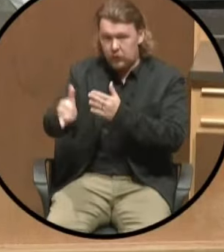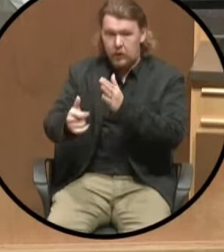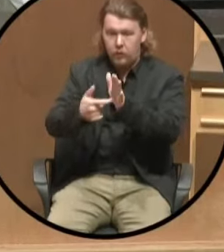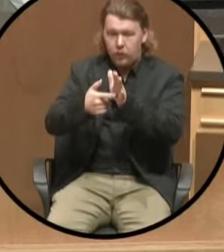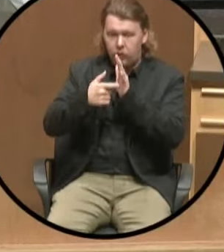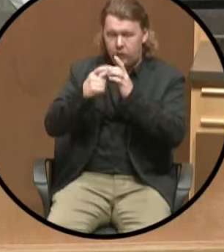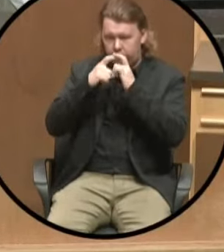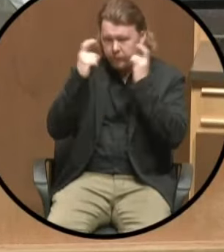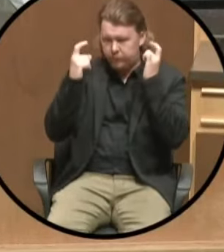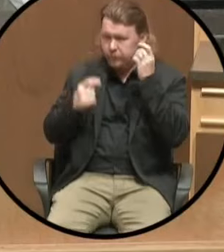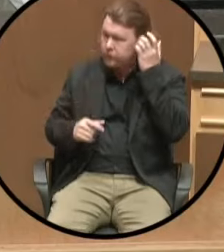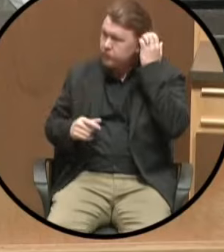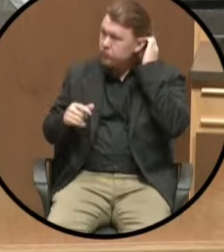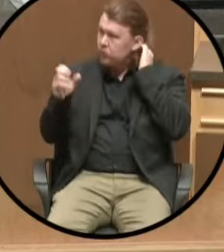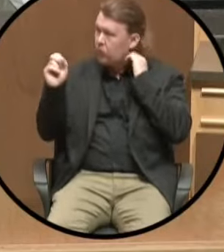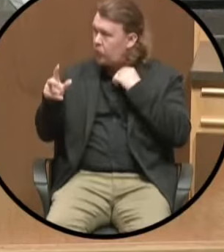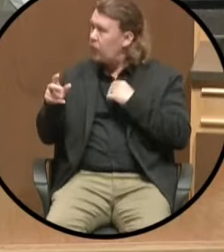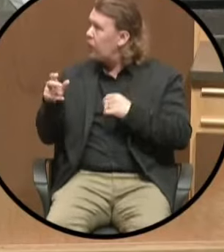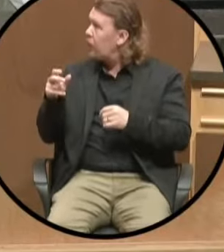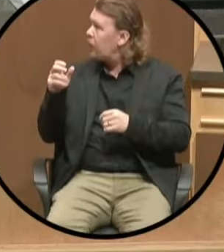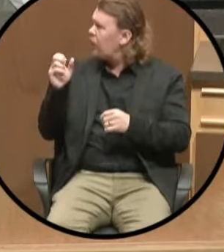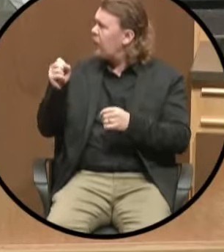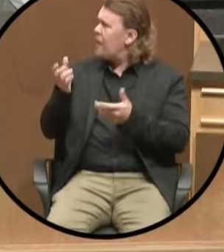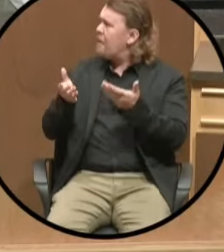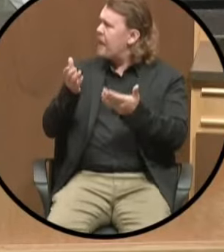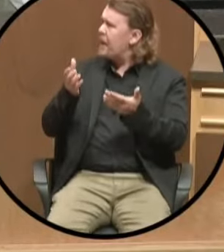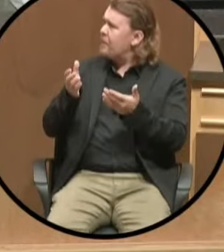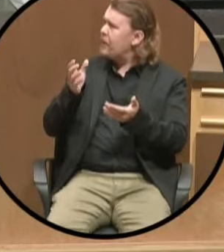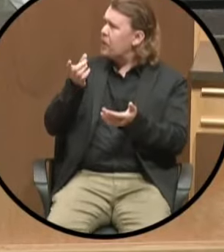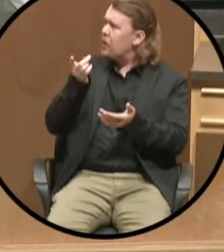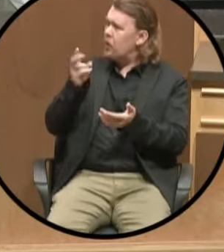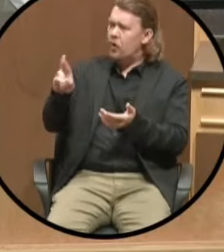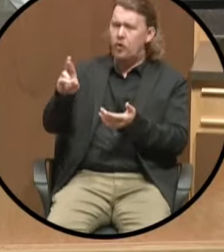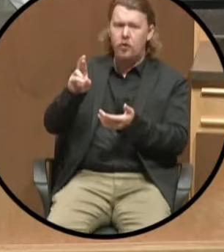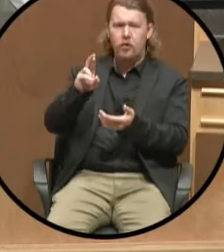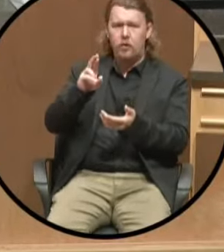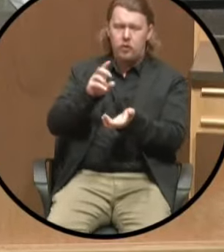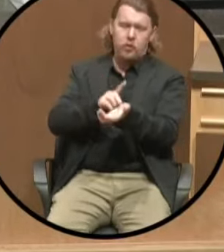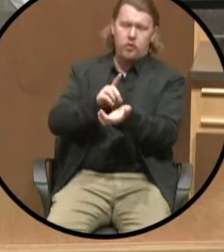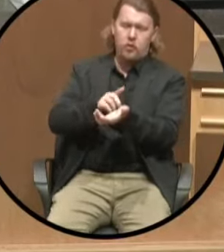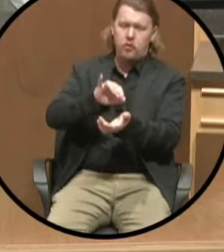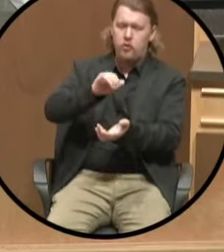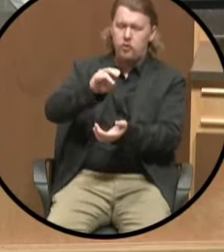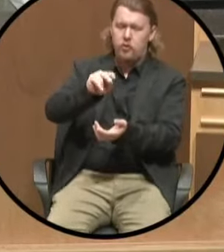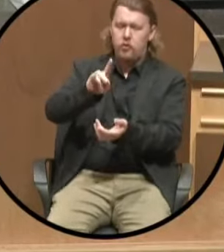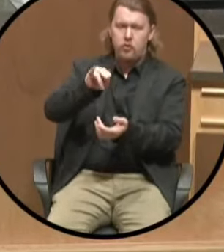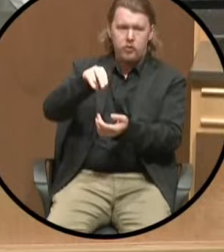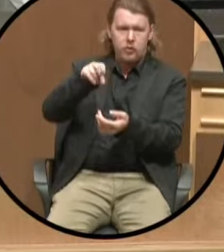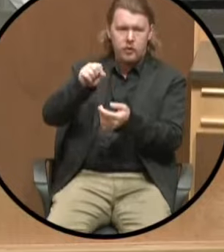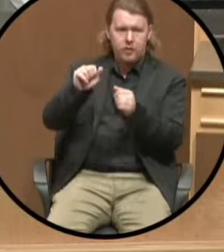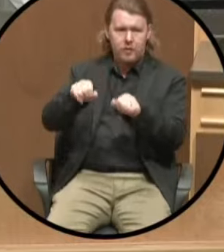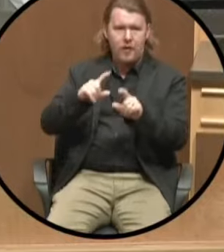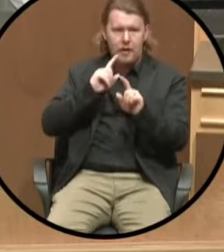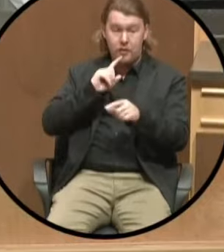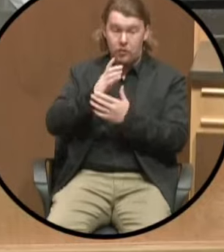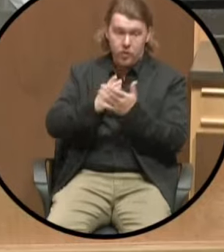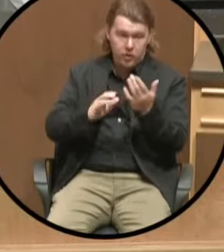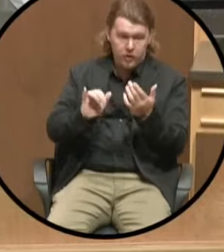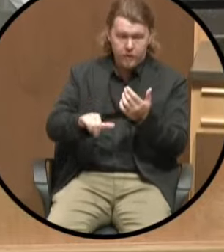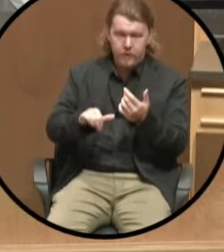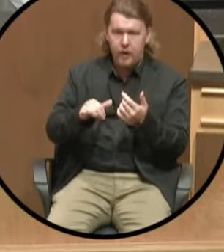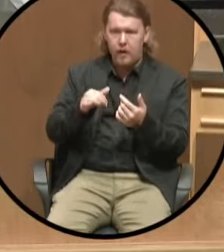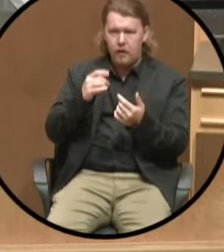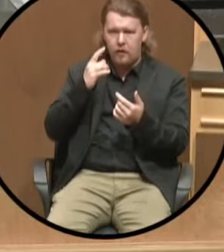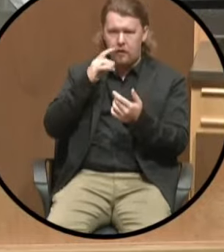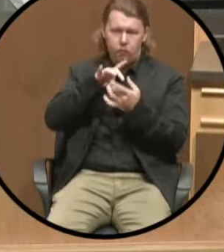So I leave to Dr. Jenkins to maybe answer part of this question regarding the Department of Education and district